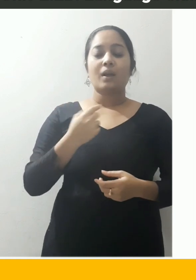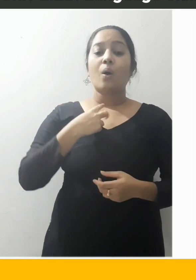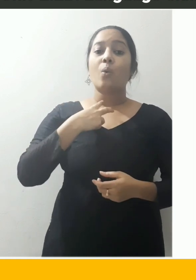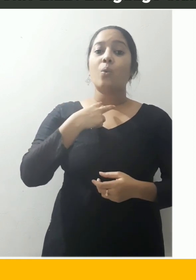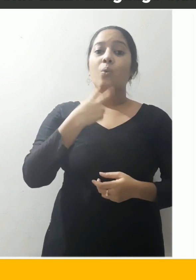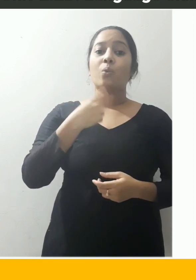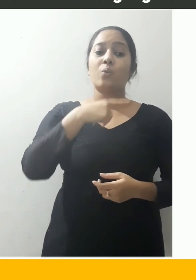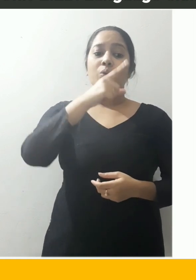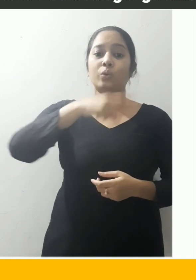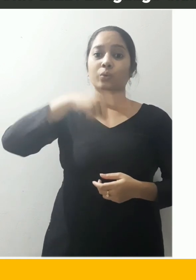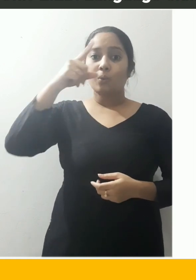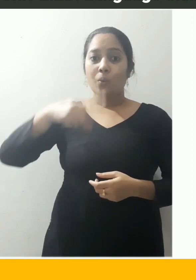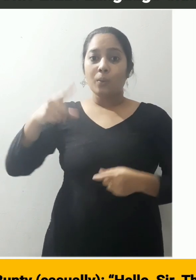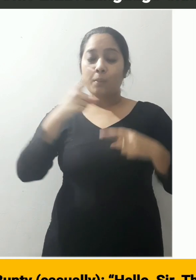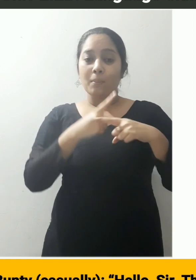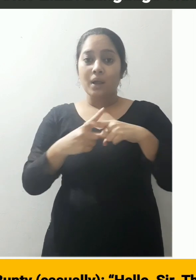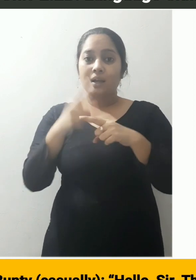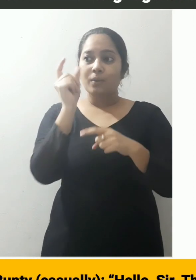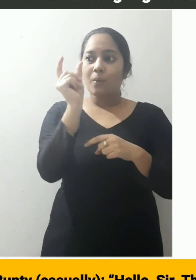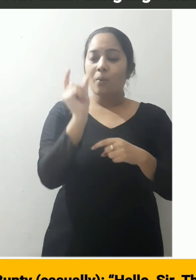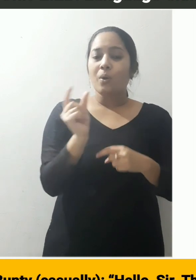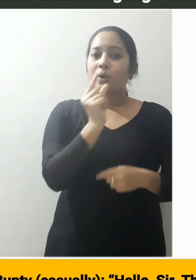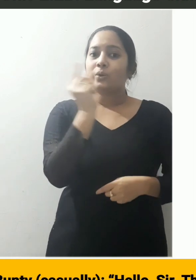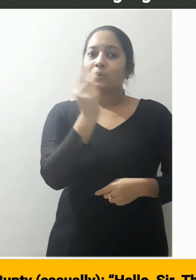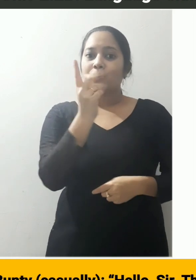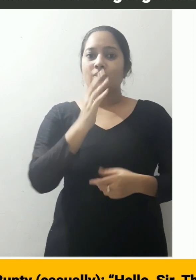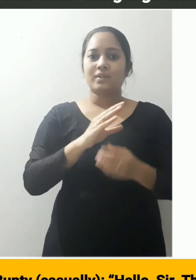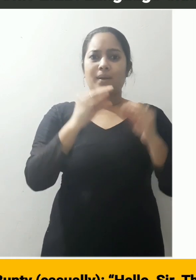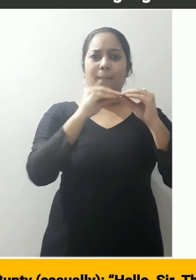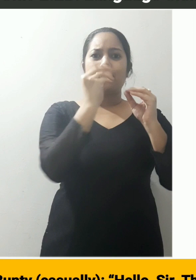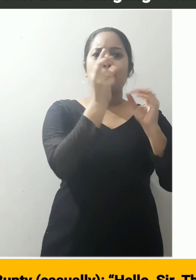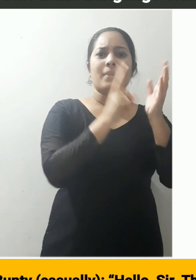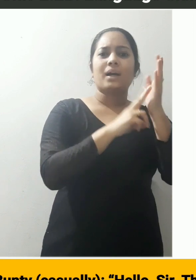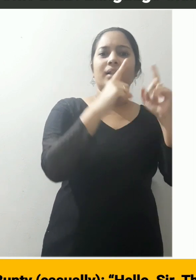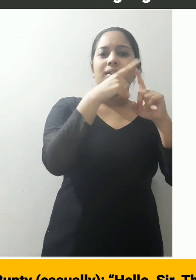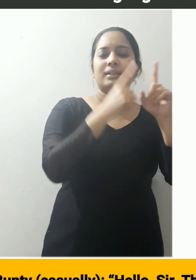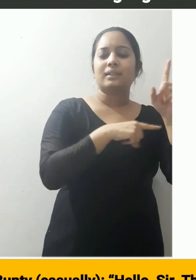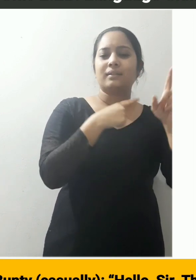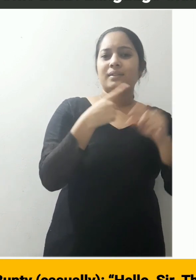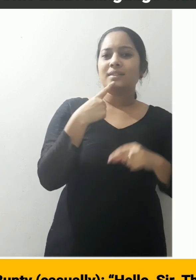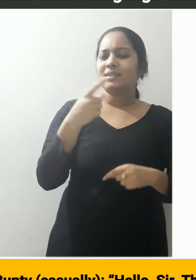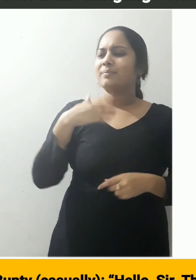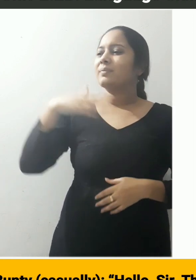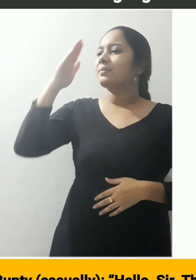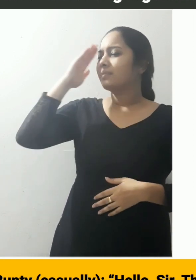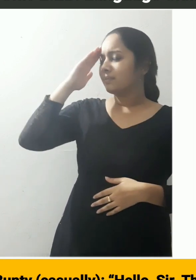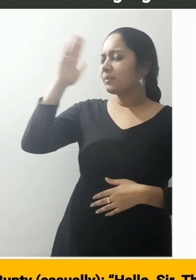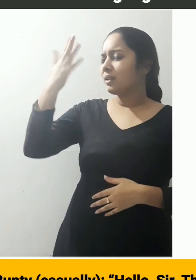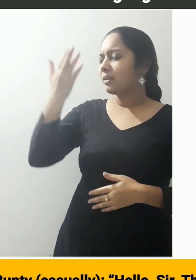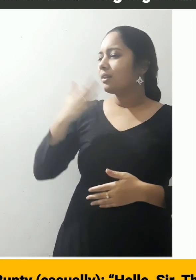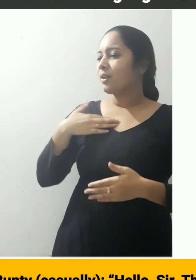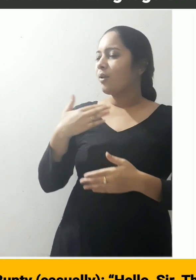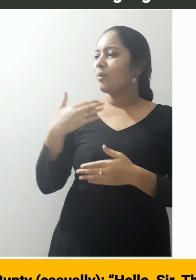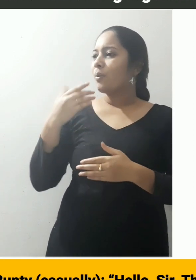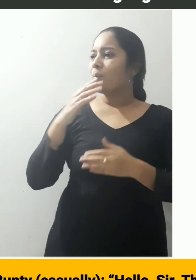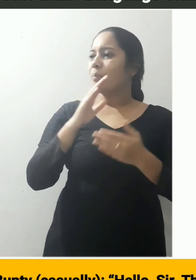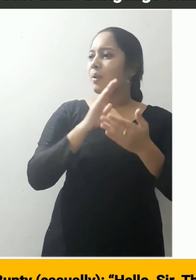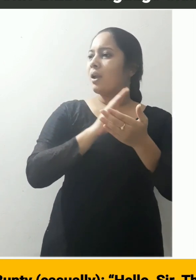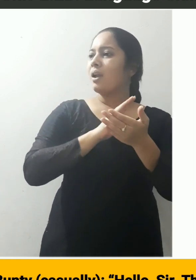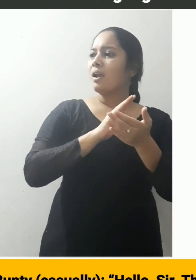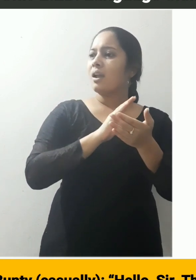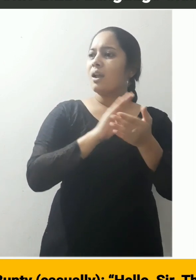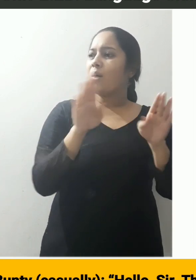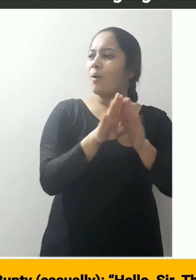Tone and choice of words. Bunty, casually. Hello sir, this is Bunty calling from Holiday